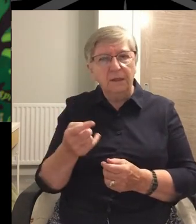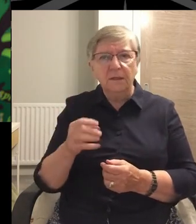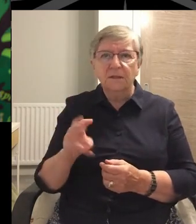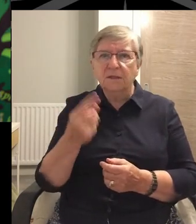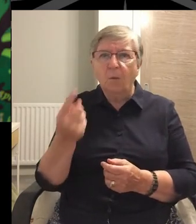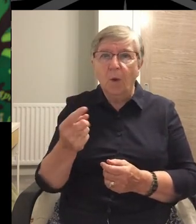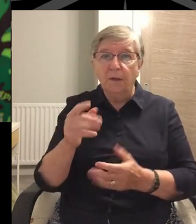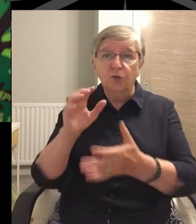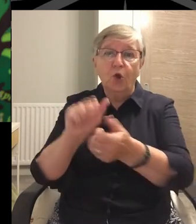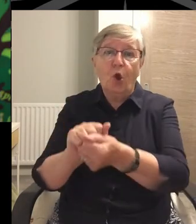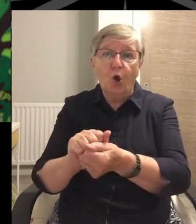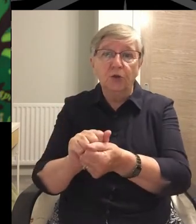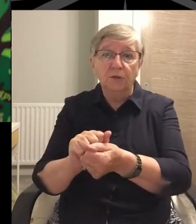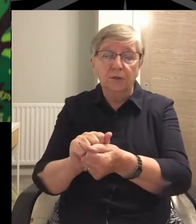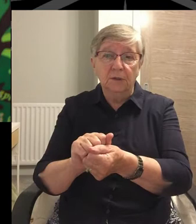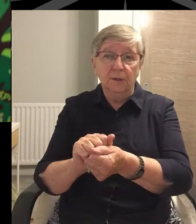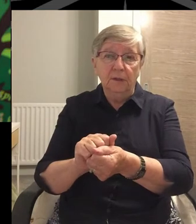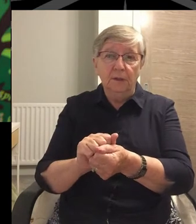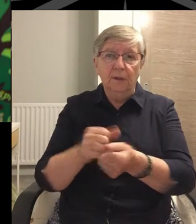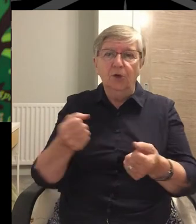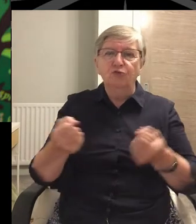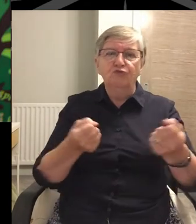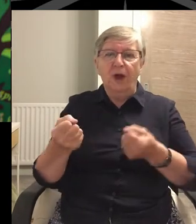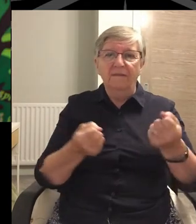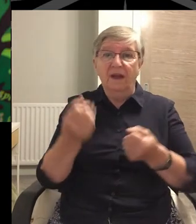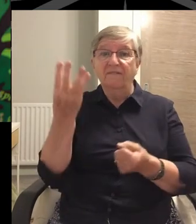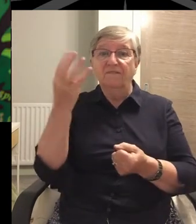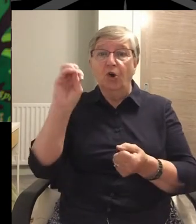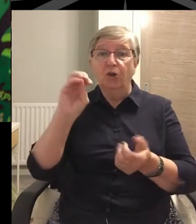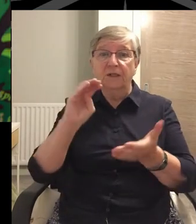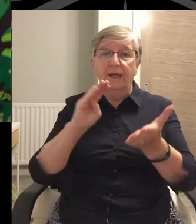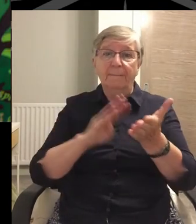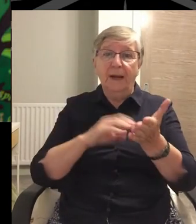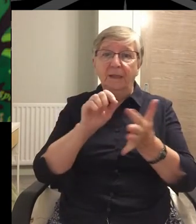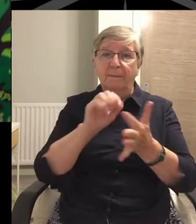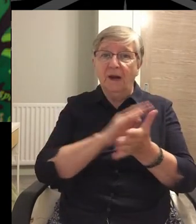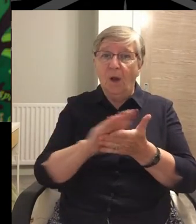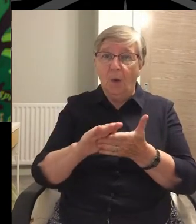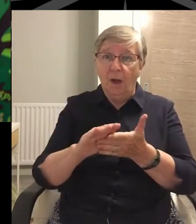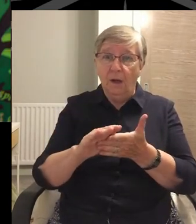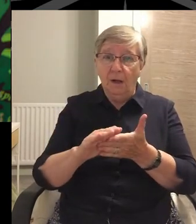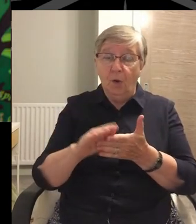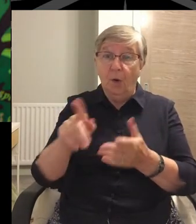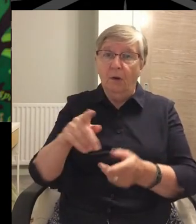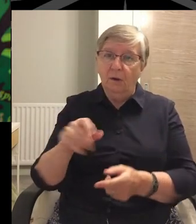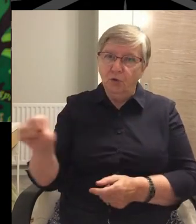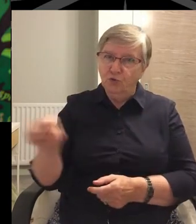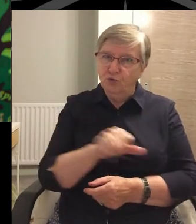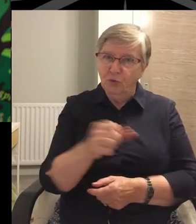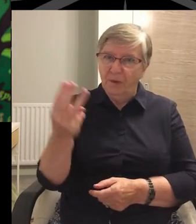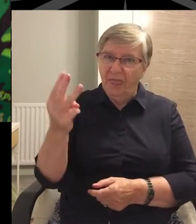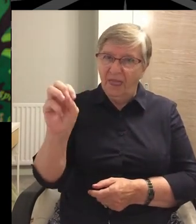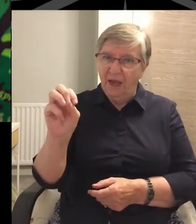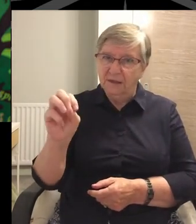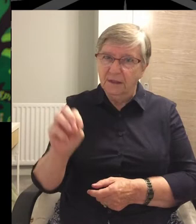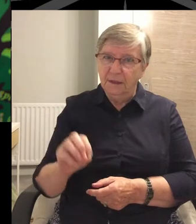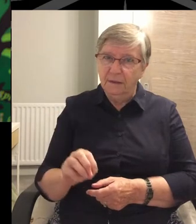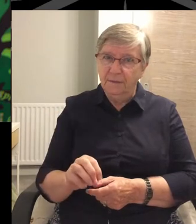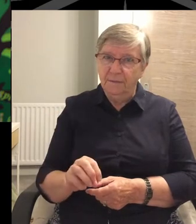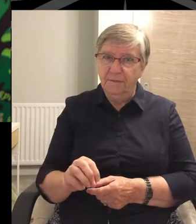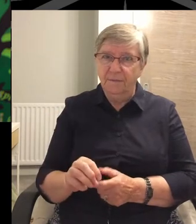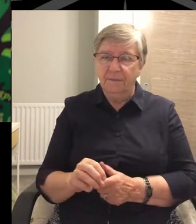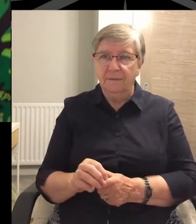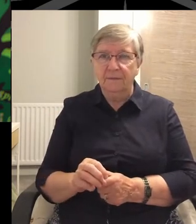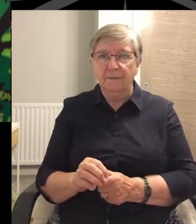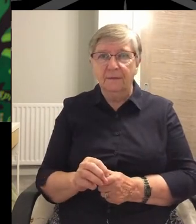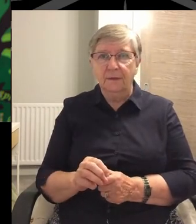Suppose, for example, someone is caught doing 40 miles an hour in a built-up area that should only be a speed limit's